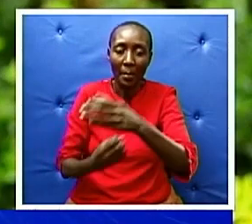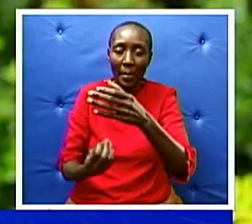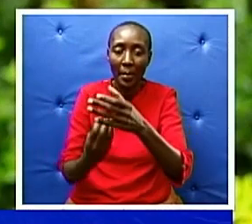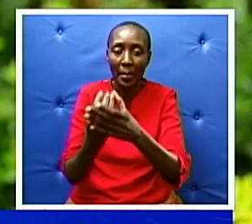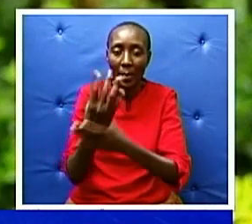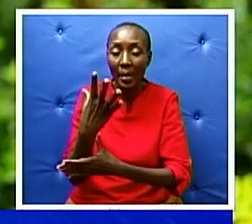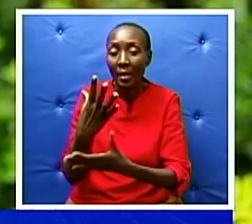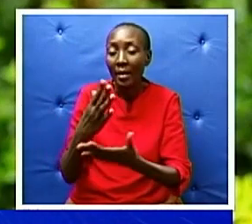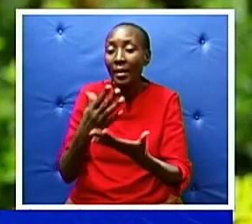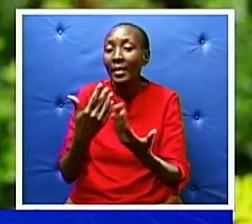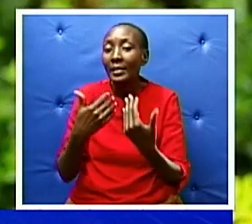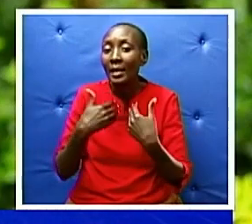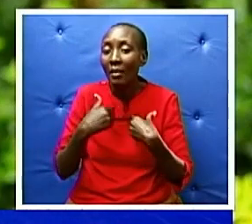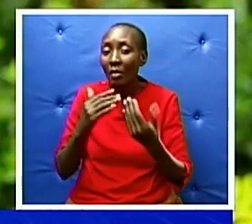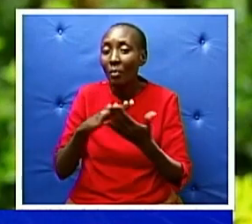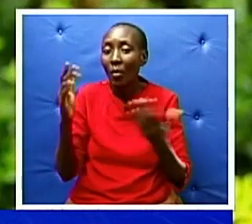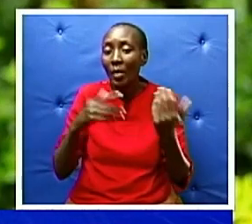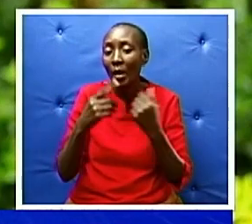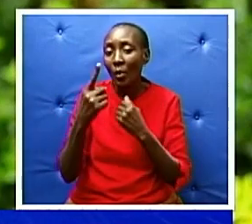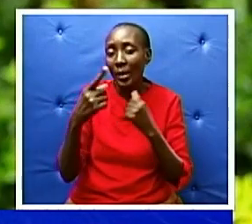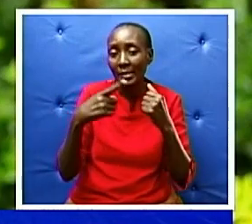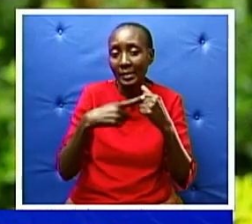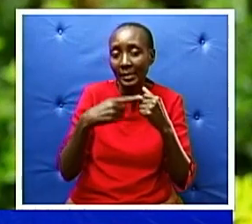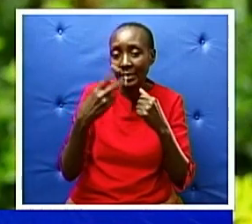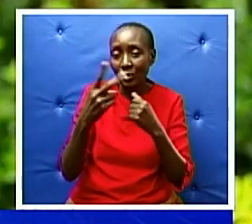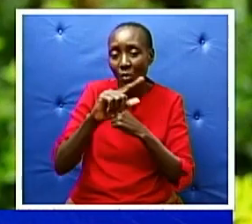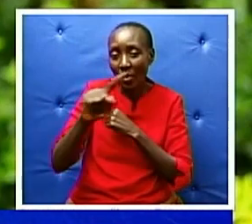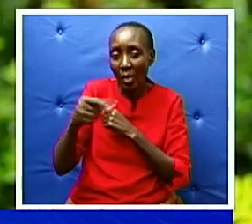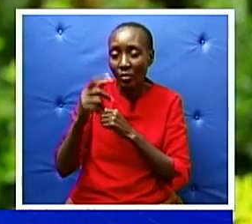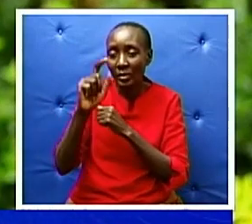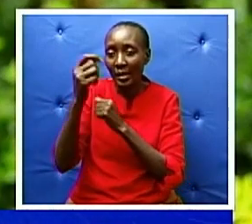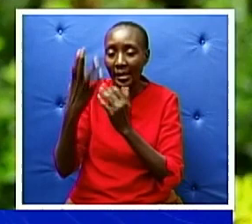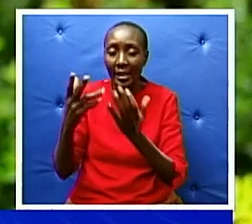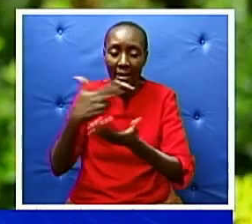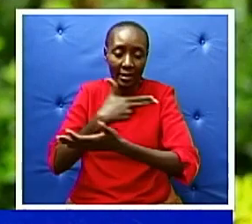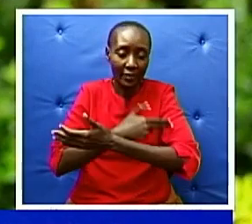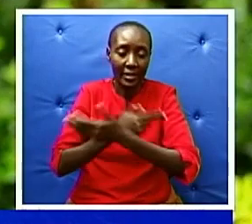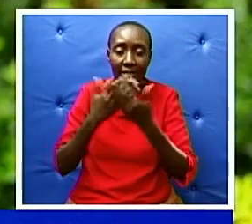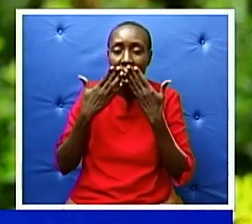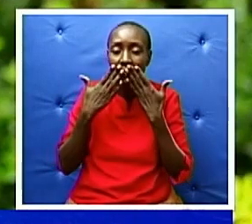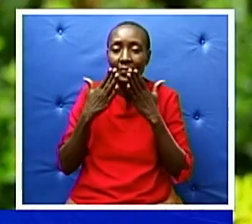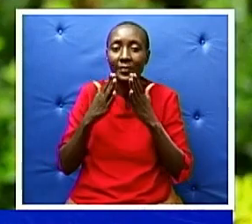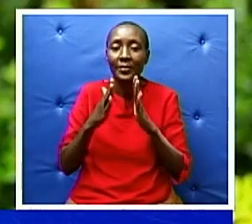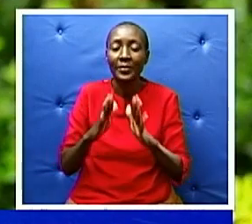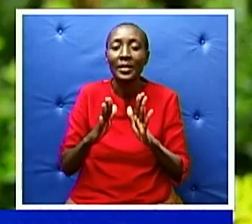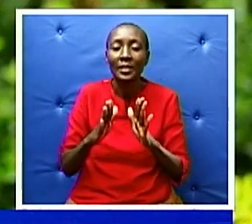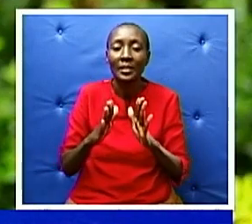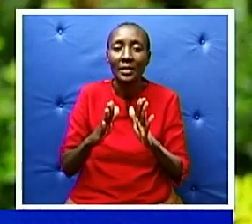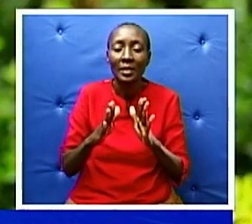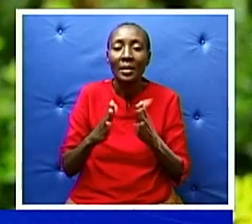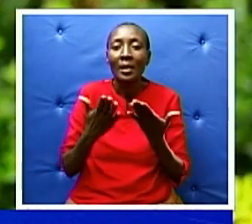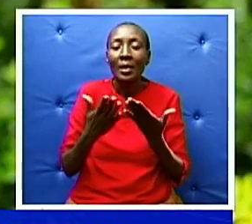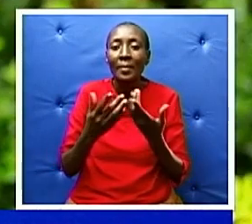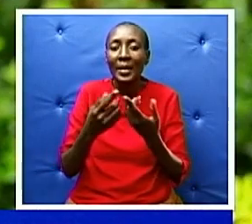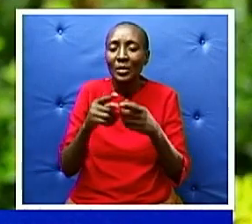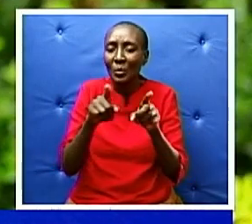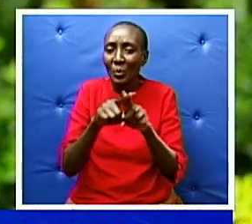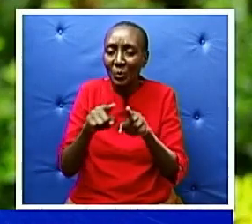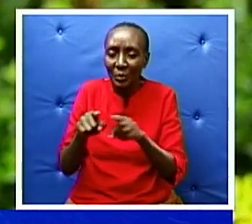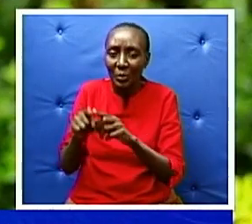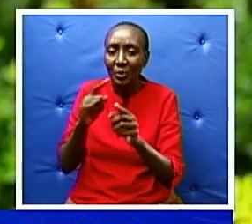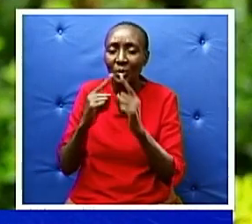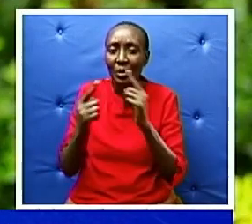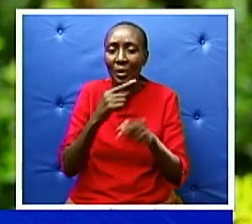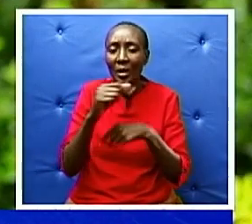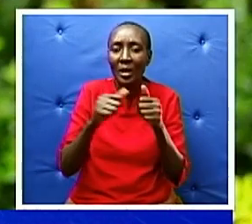seen over 162,000 Kenyans getting vaccinated. We'll also be looking at the lockdown and its